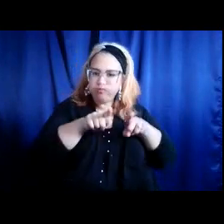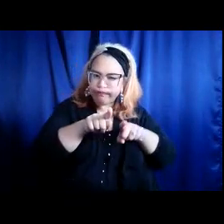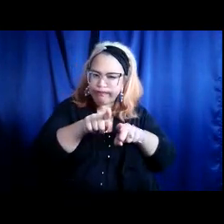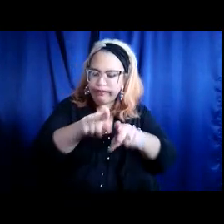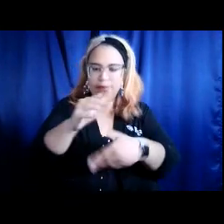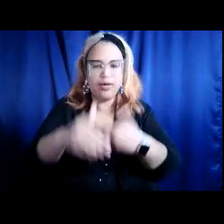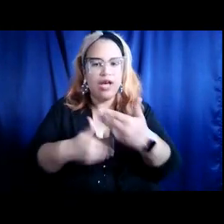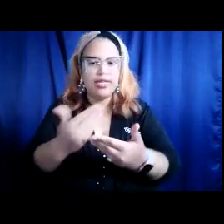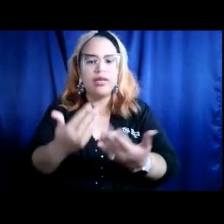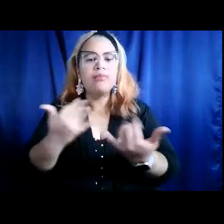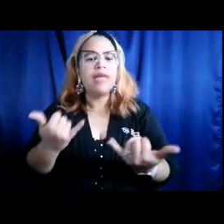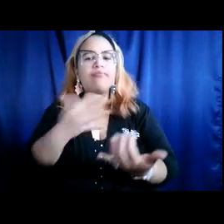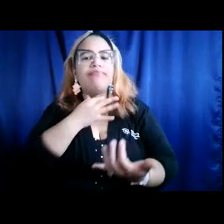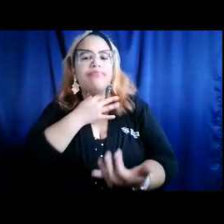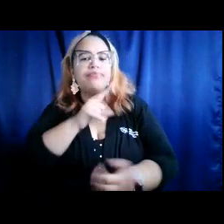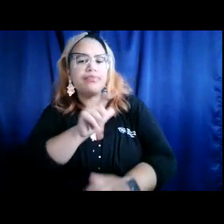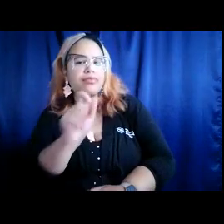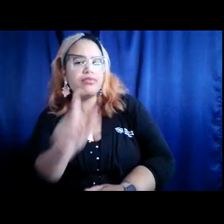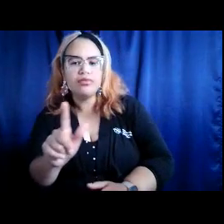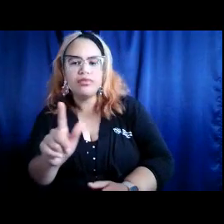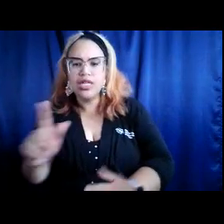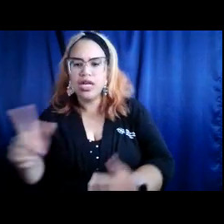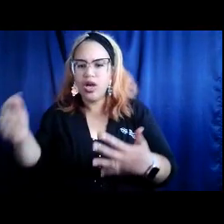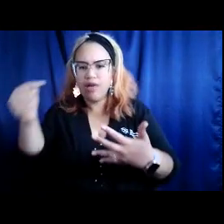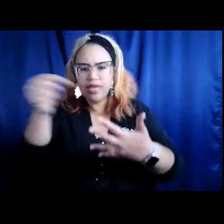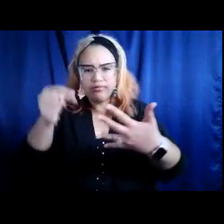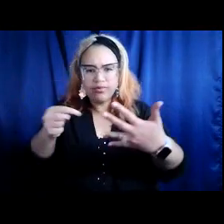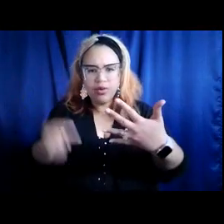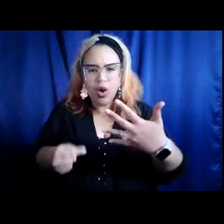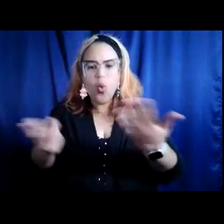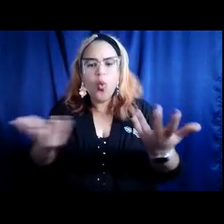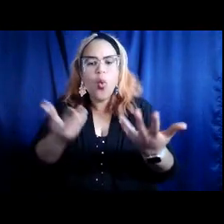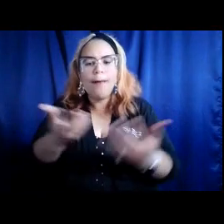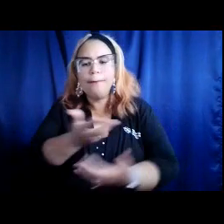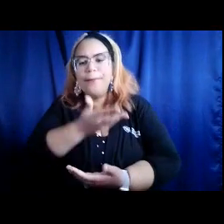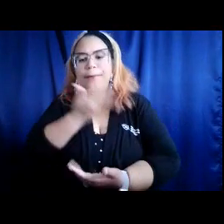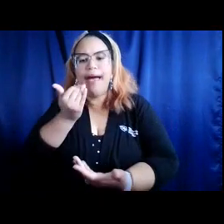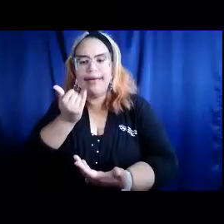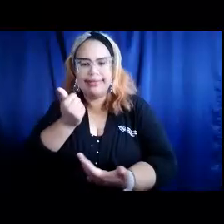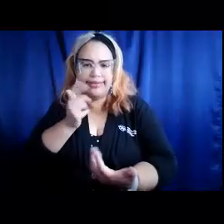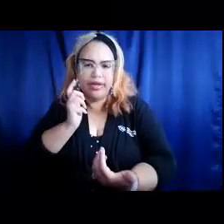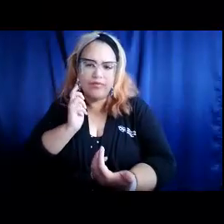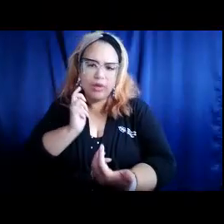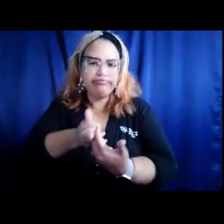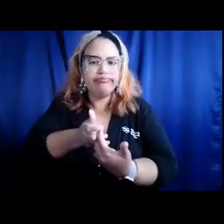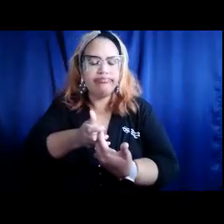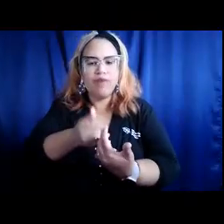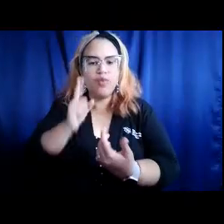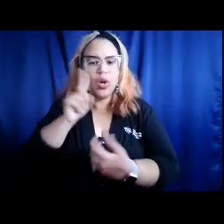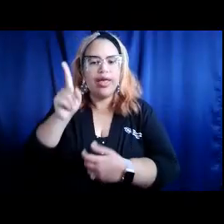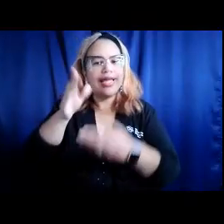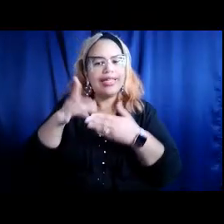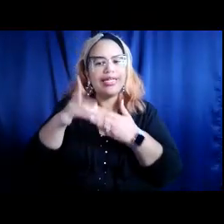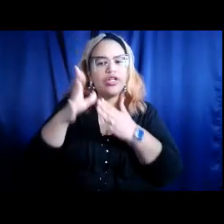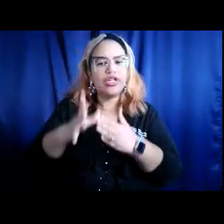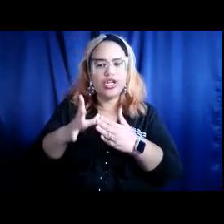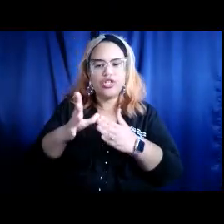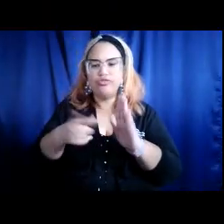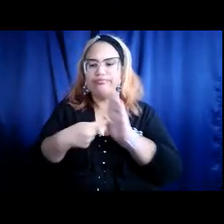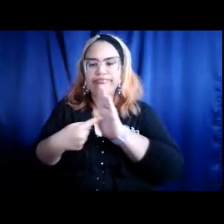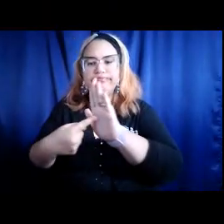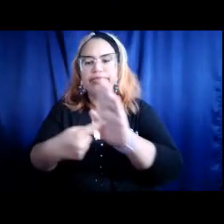leader to communicate the business value of a disability inclusive workplace? So you got some options to select